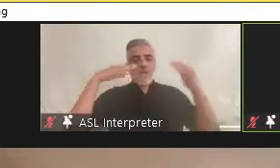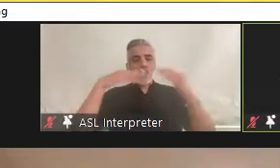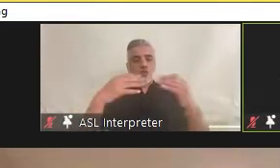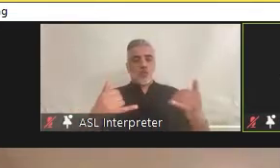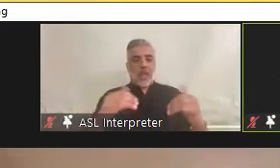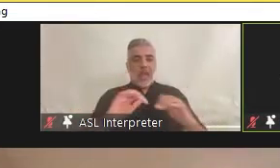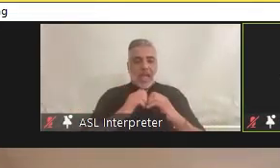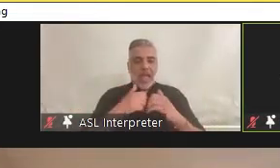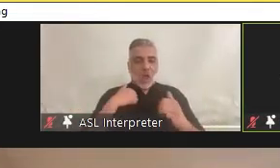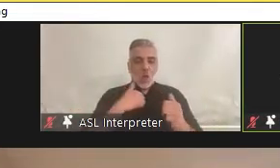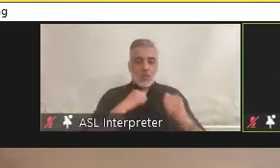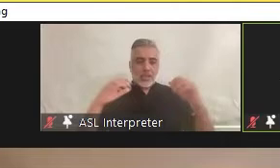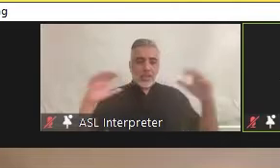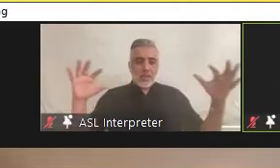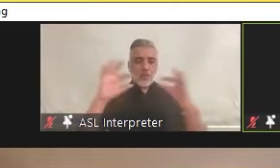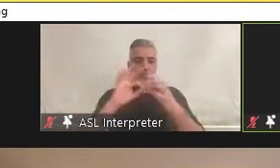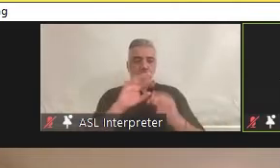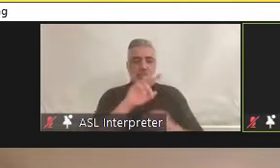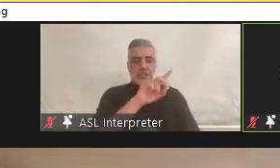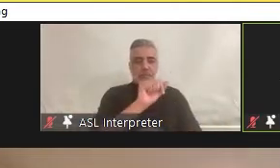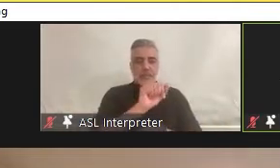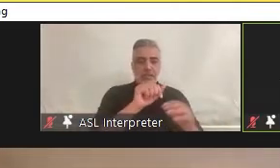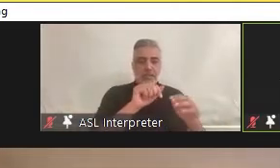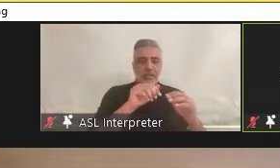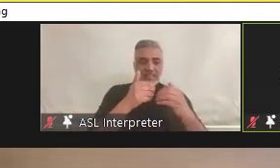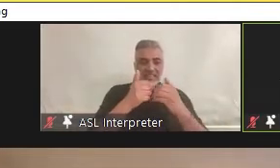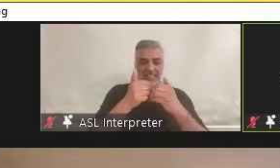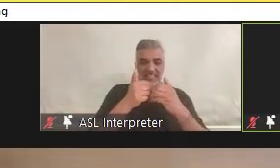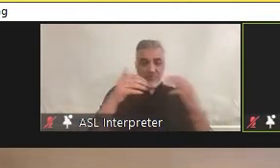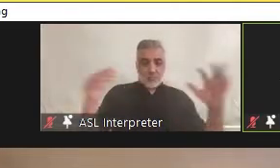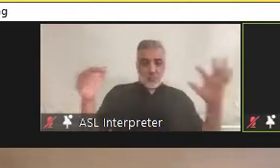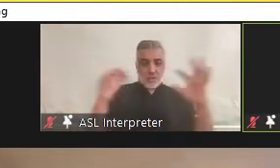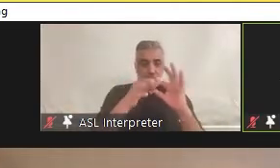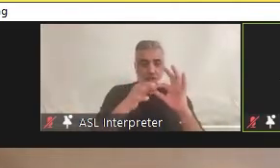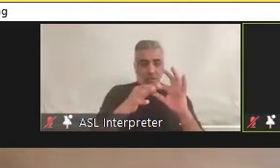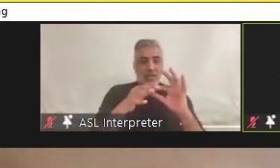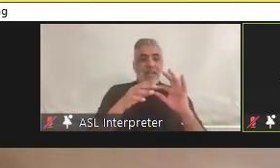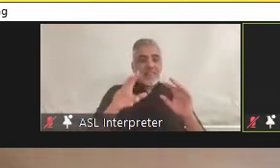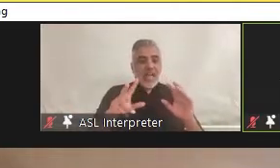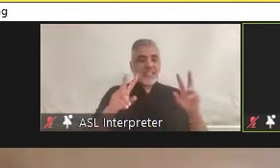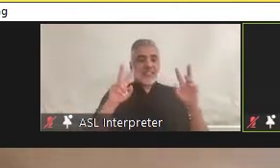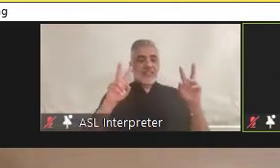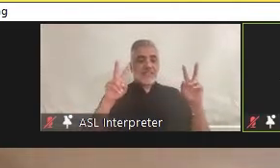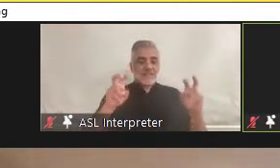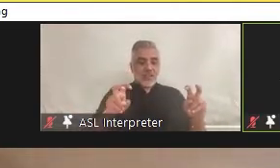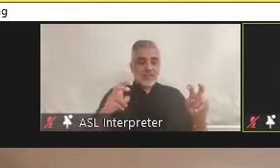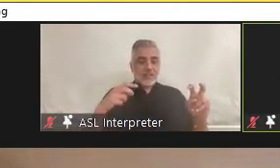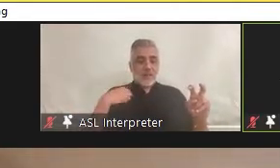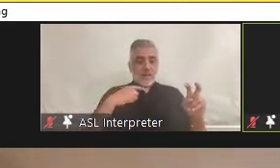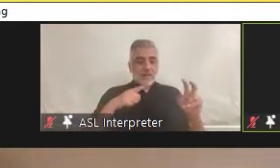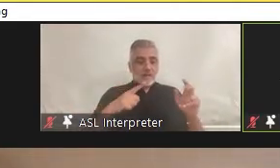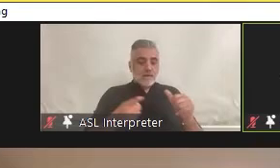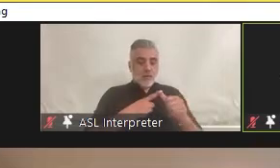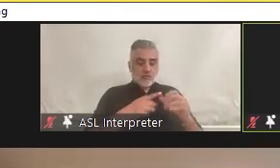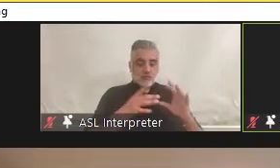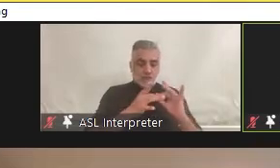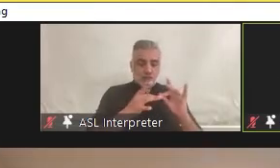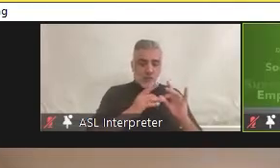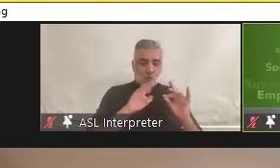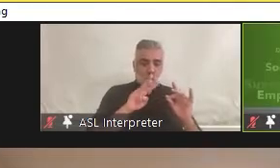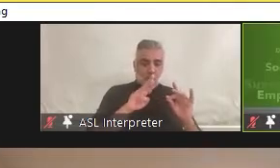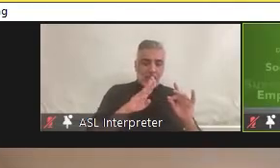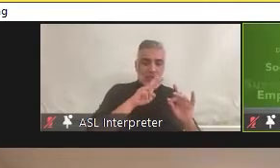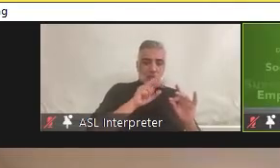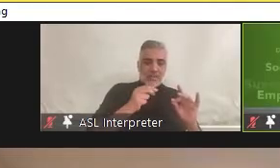how we can bridge the disability divide. This was a phrase actually first coined by the World Bank in 2016